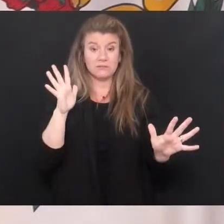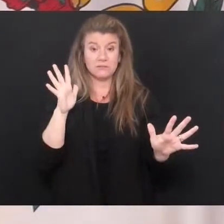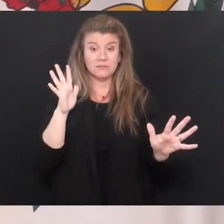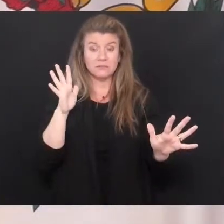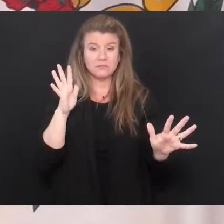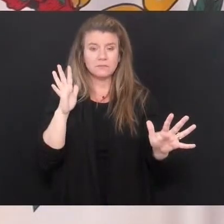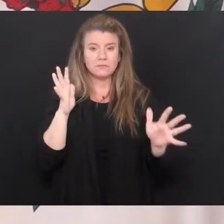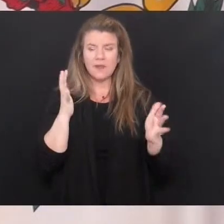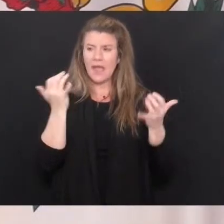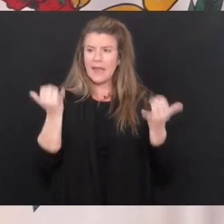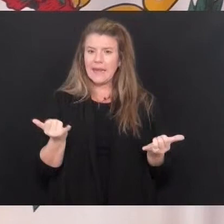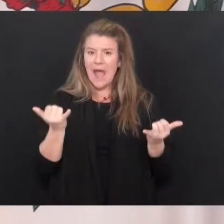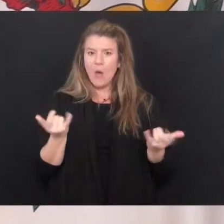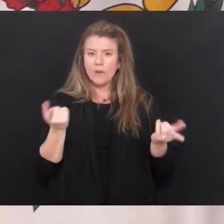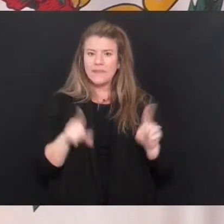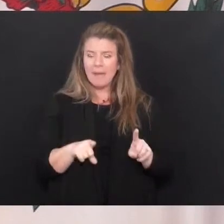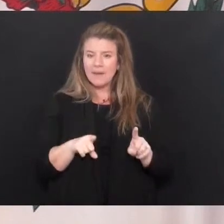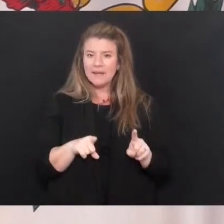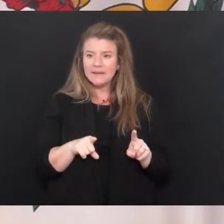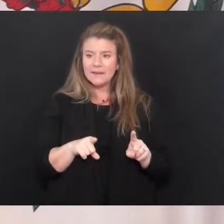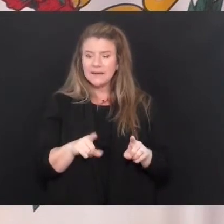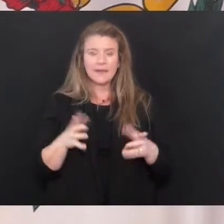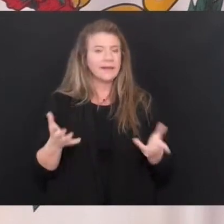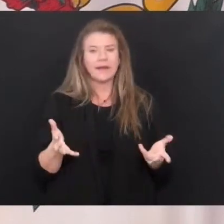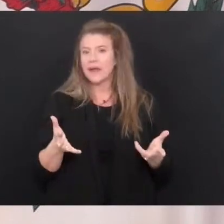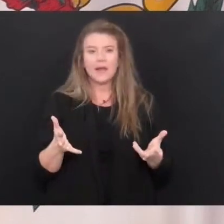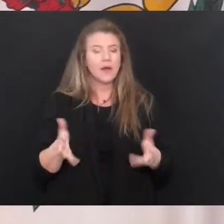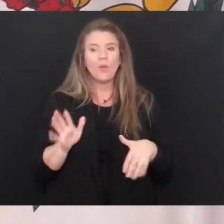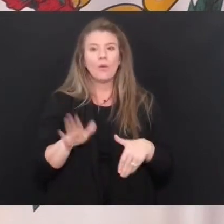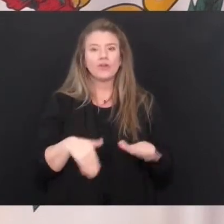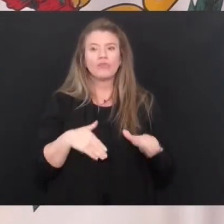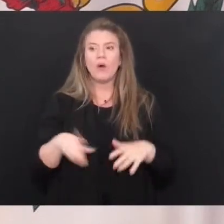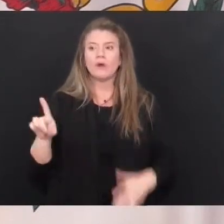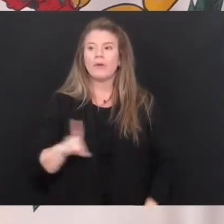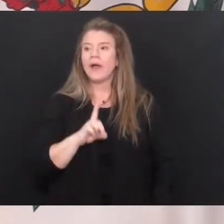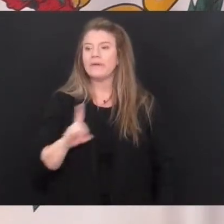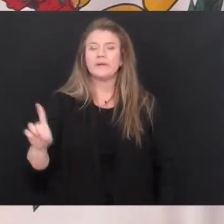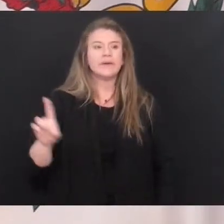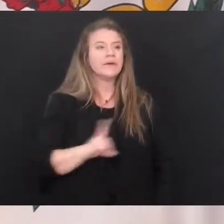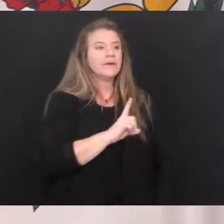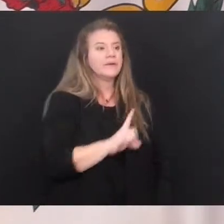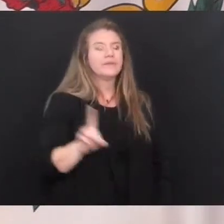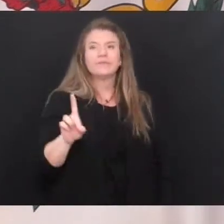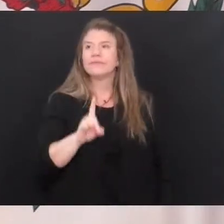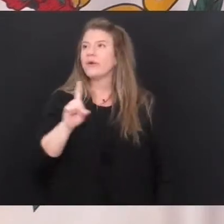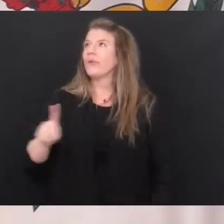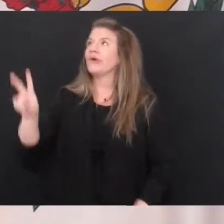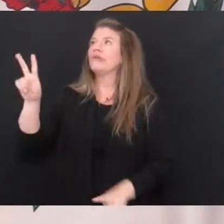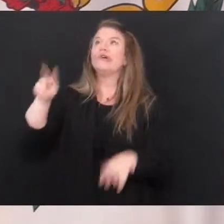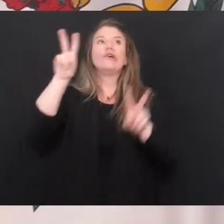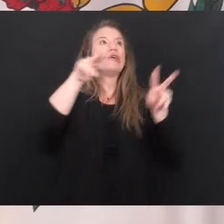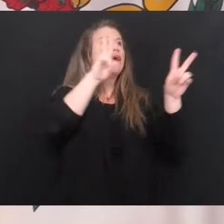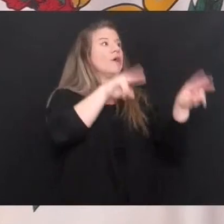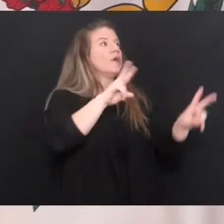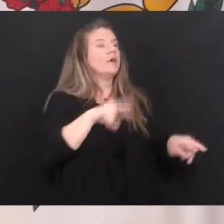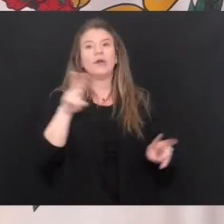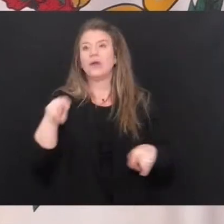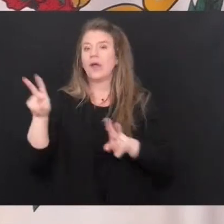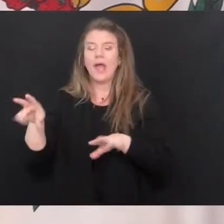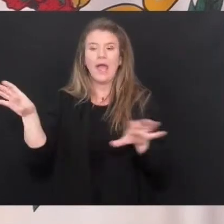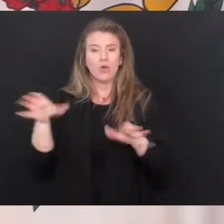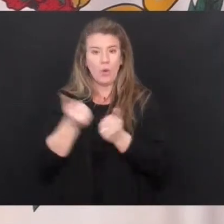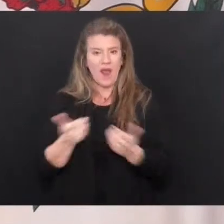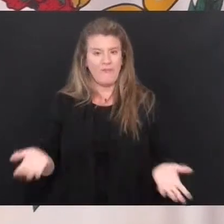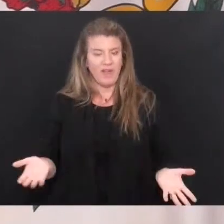what we're doing is we're just absolutely walking around in a circle, and we're looking up in the stands, and we're doing